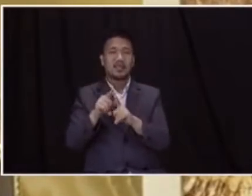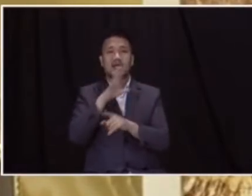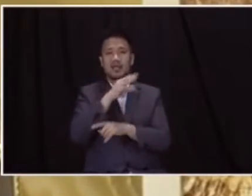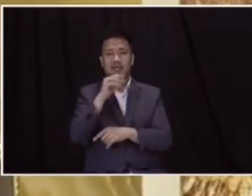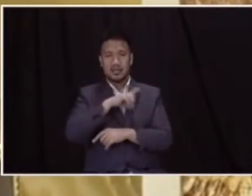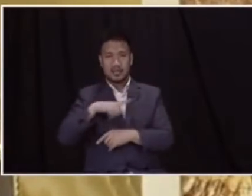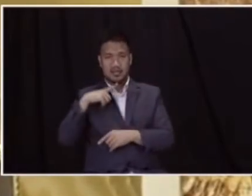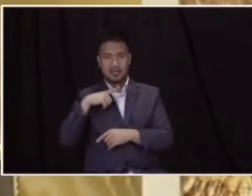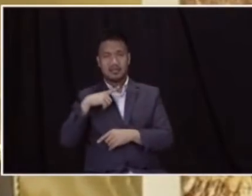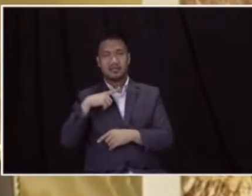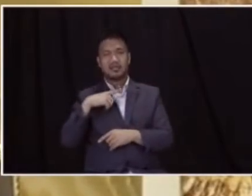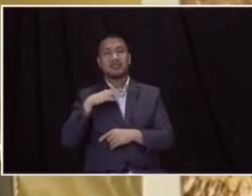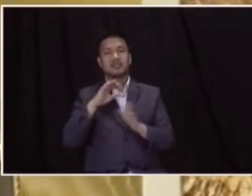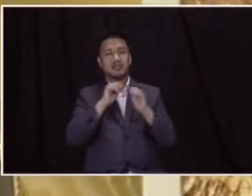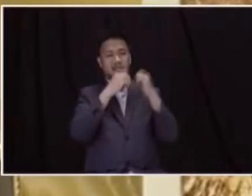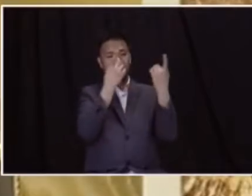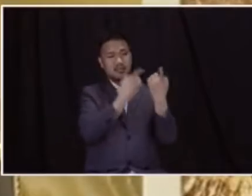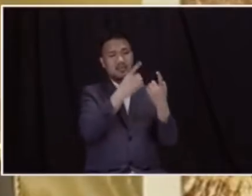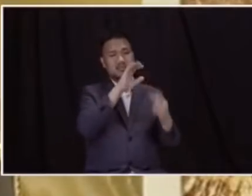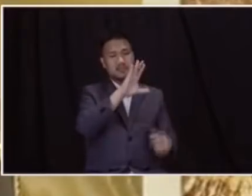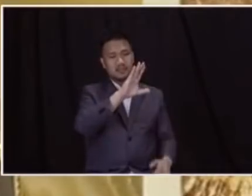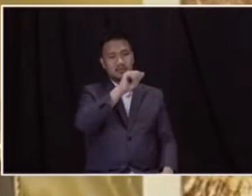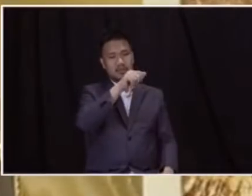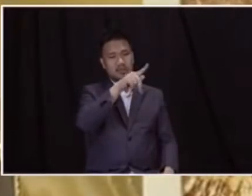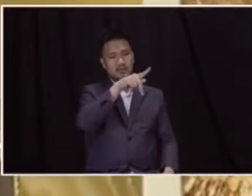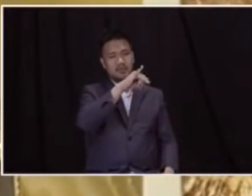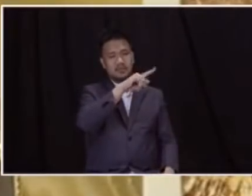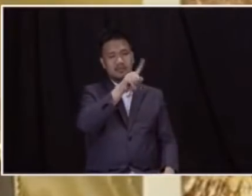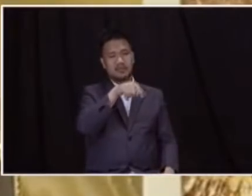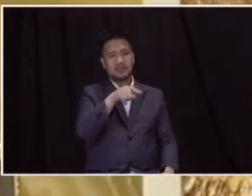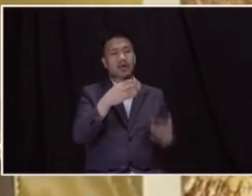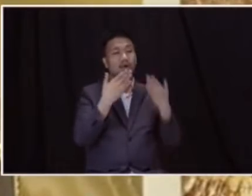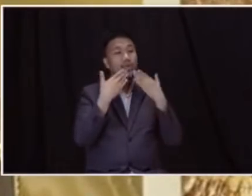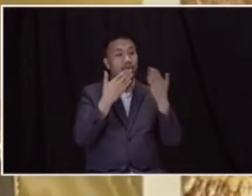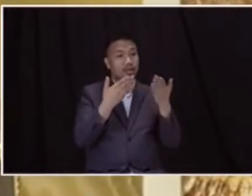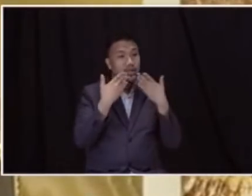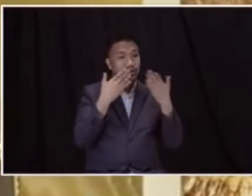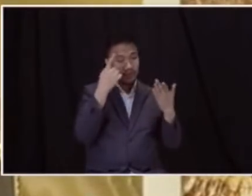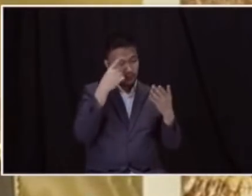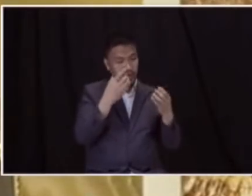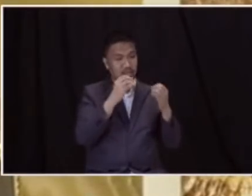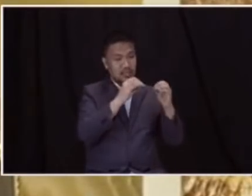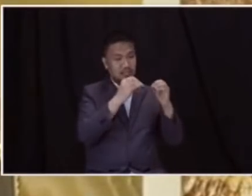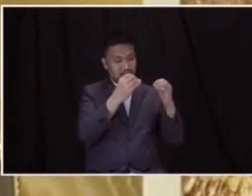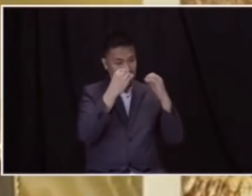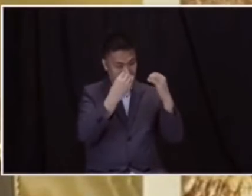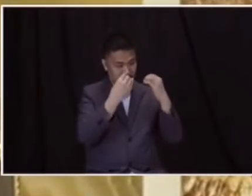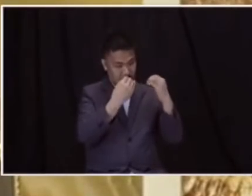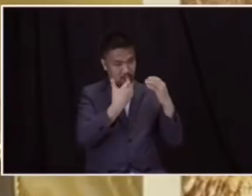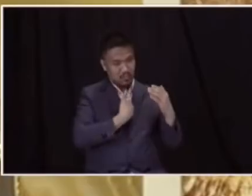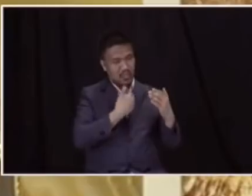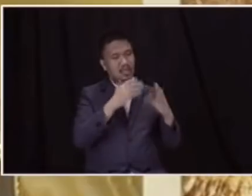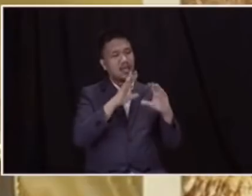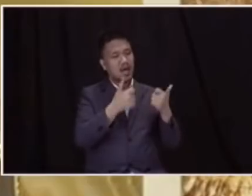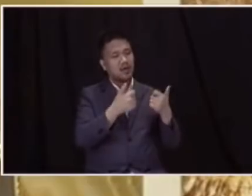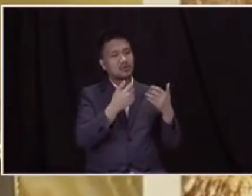the Archdiocese of Capiz. Thank you so much for teaching me to be a